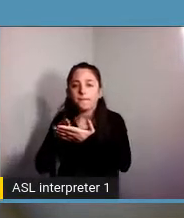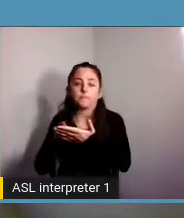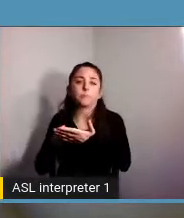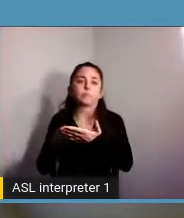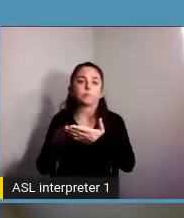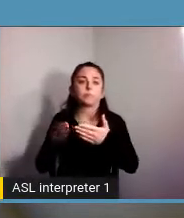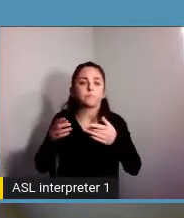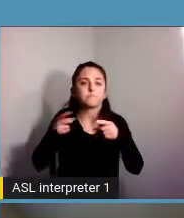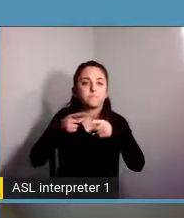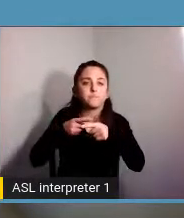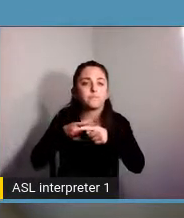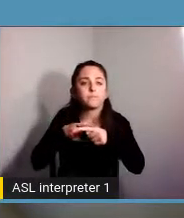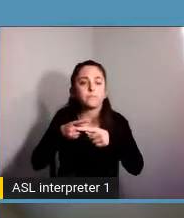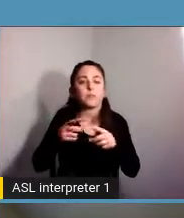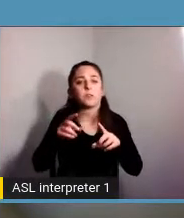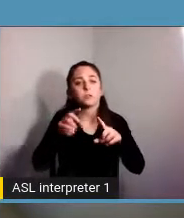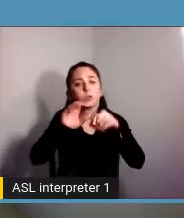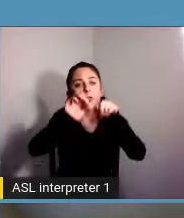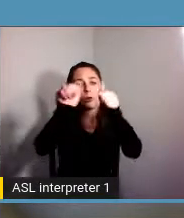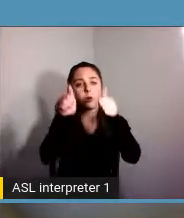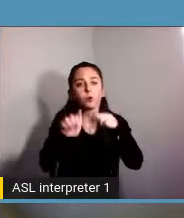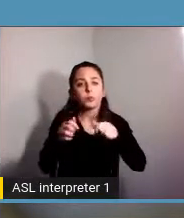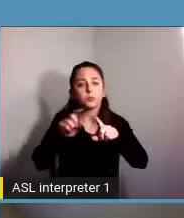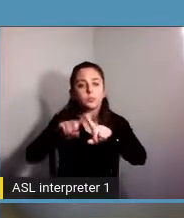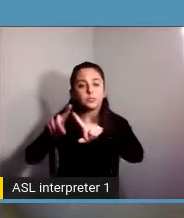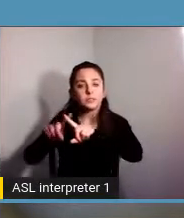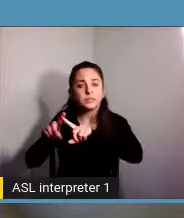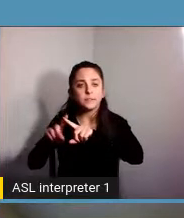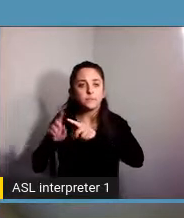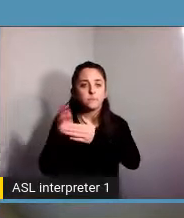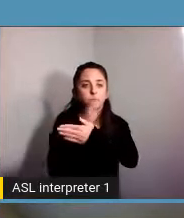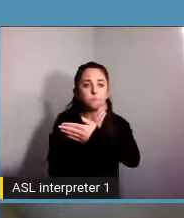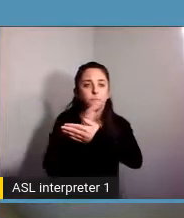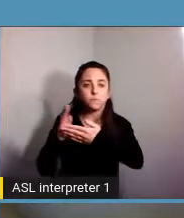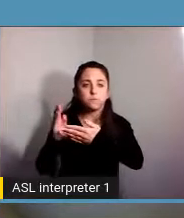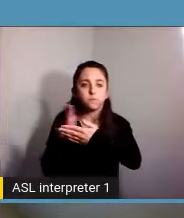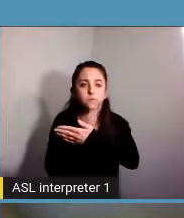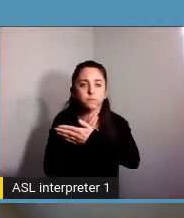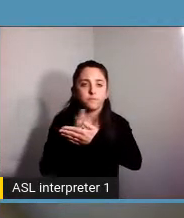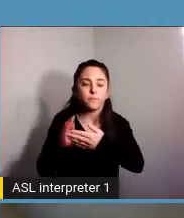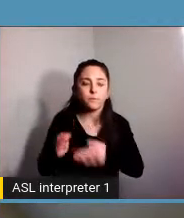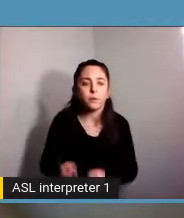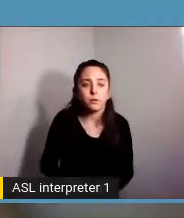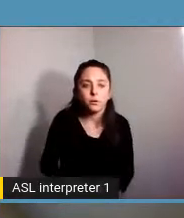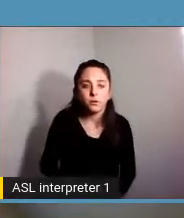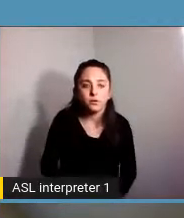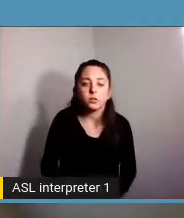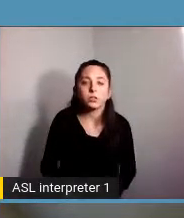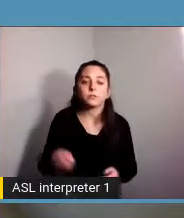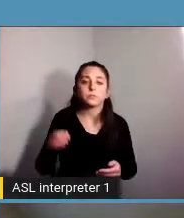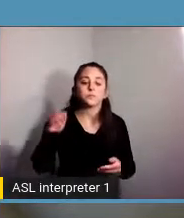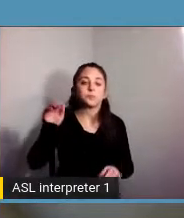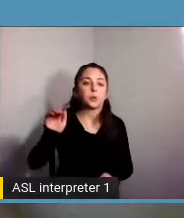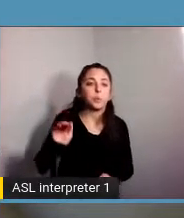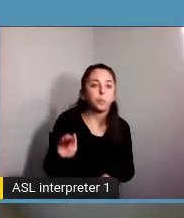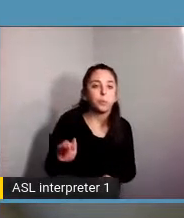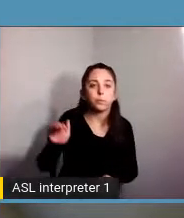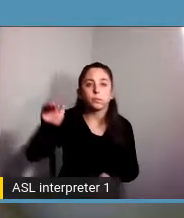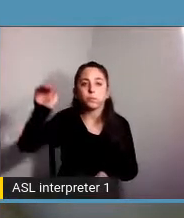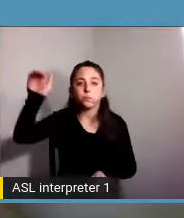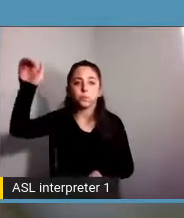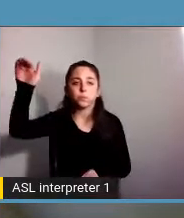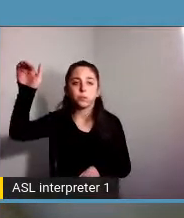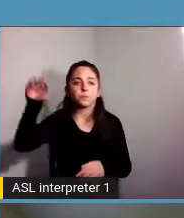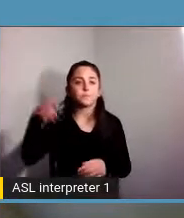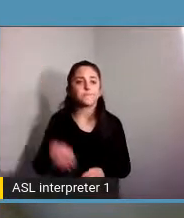these sculptures were all different scales, and because they warp in shrink and in growth, we had to figure